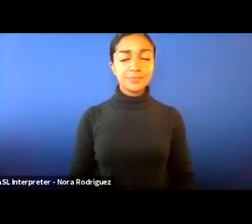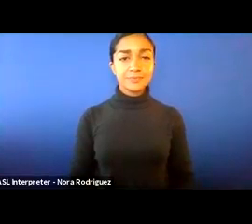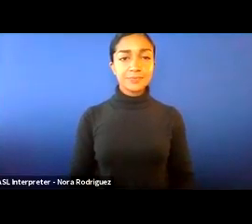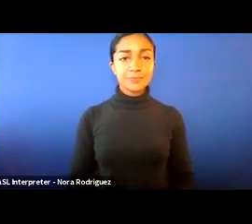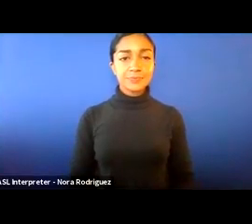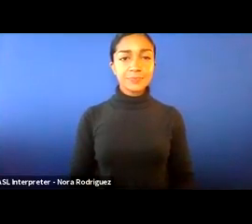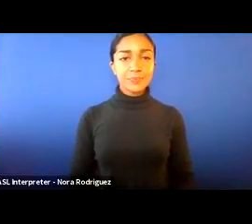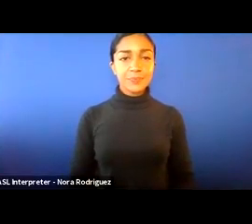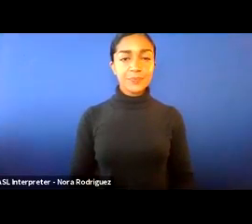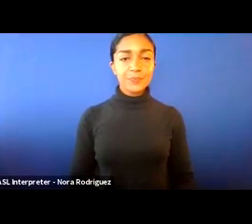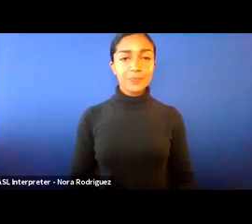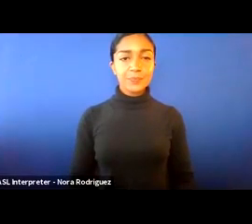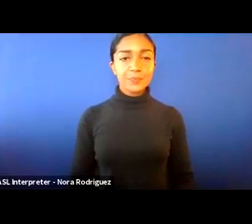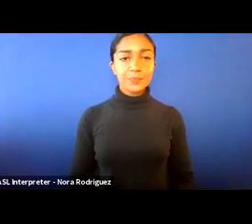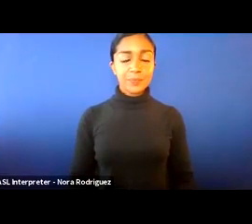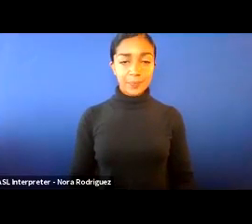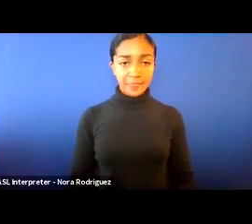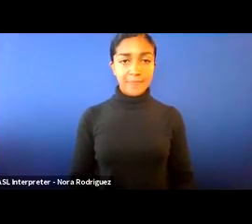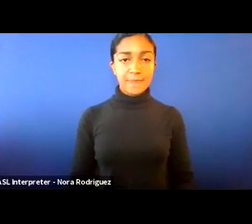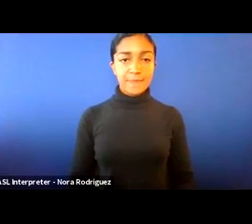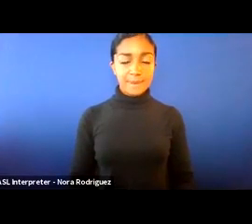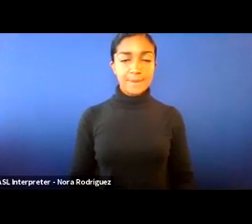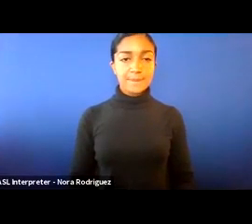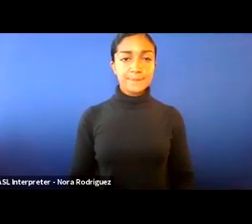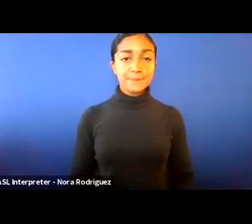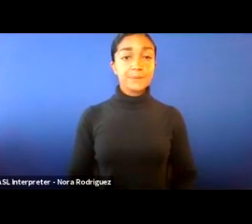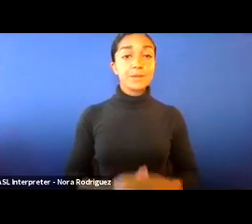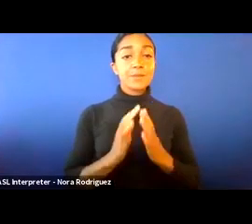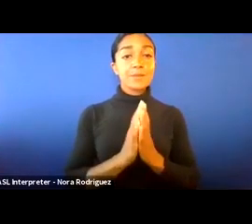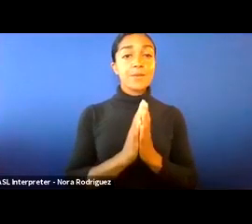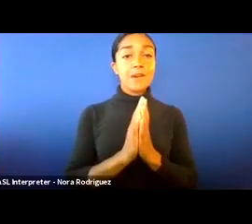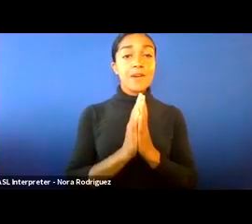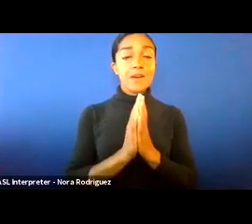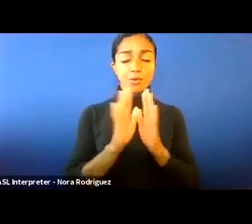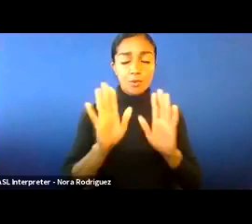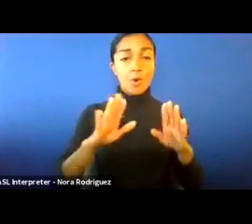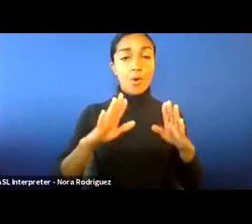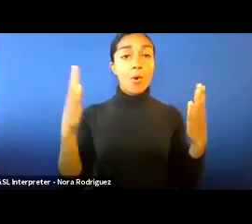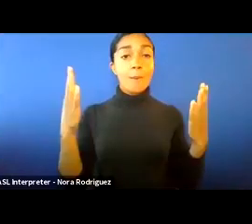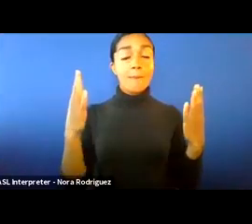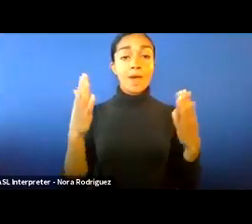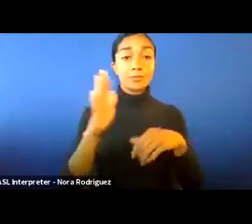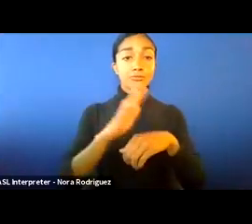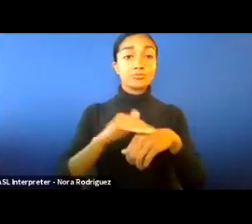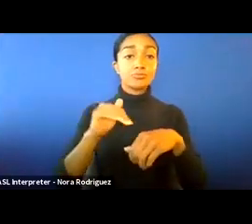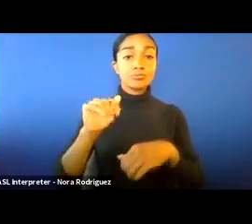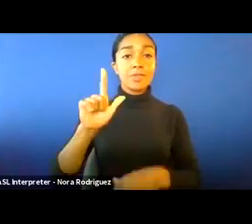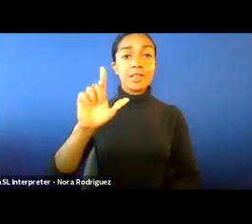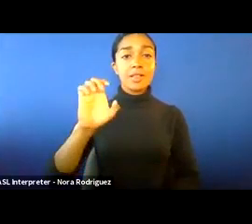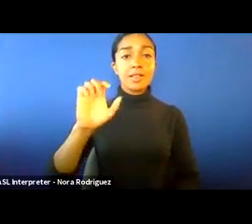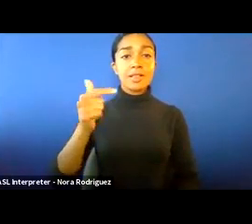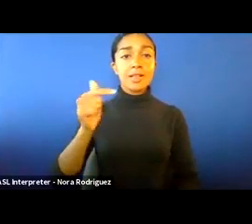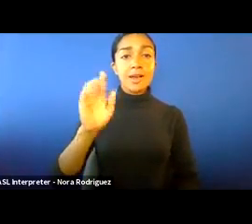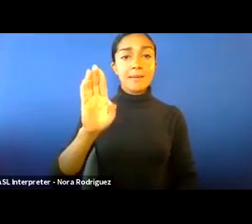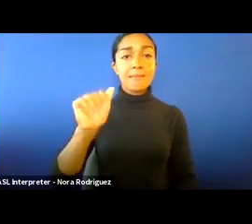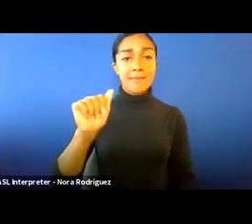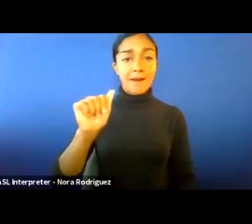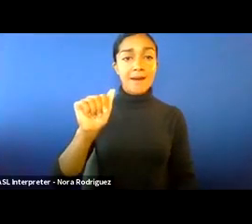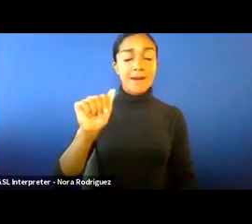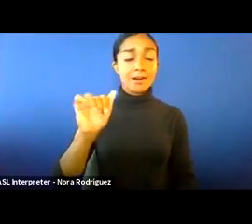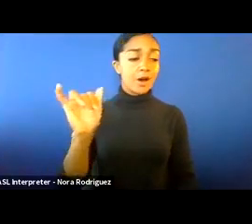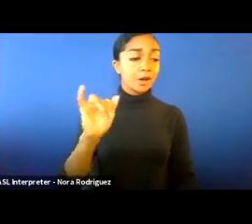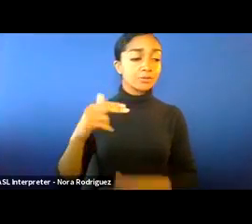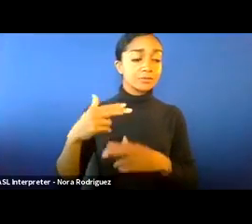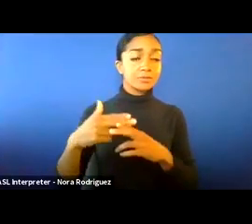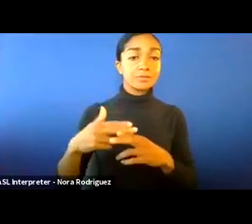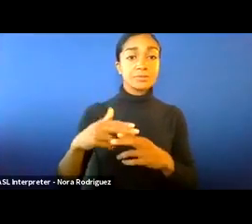And so we open our prayer by calling on Legba, also named Eshu,